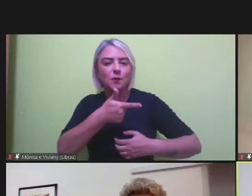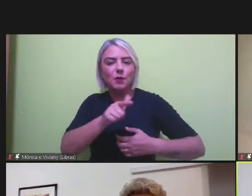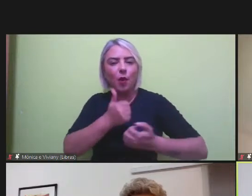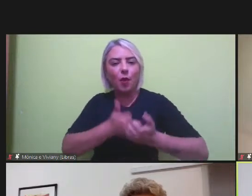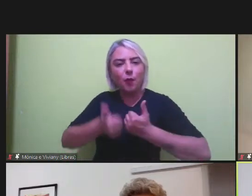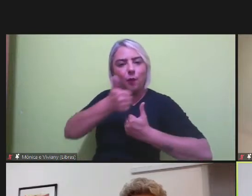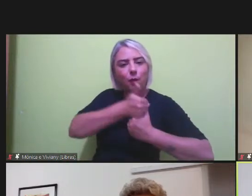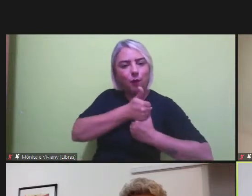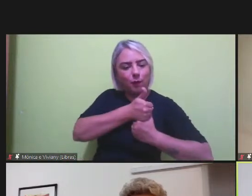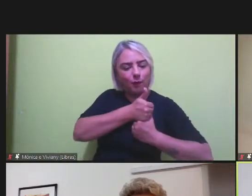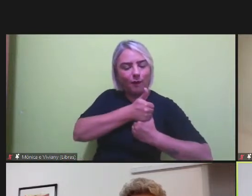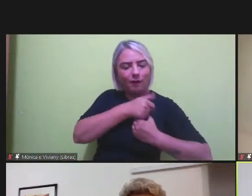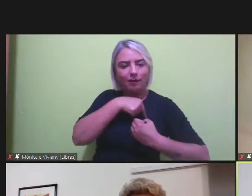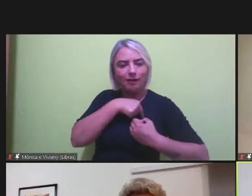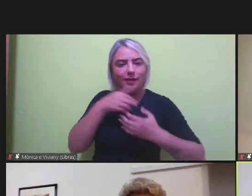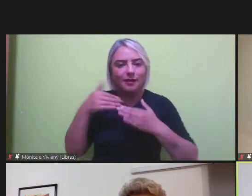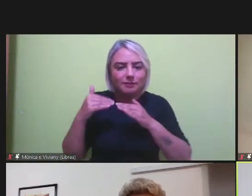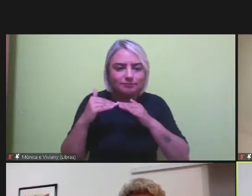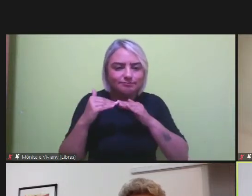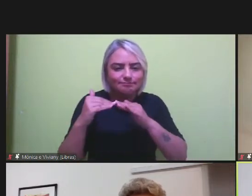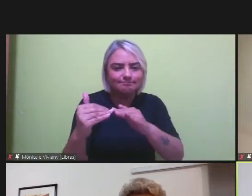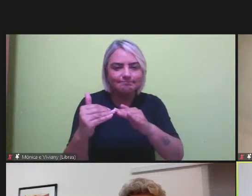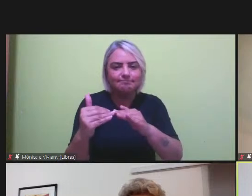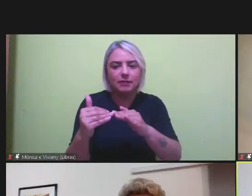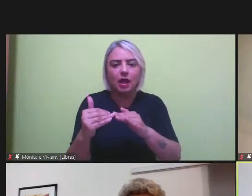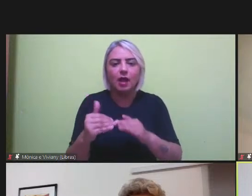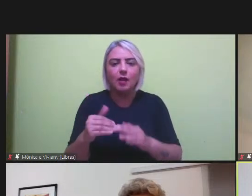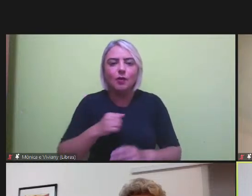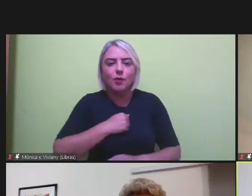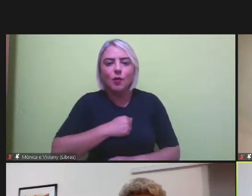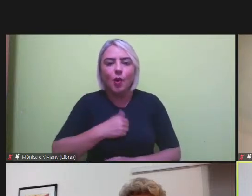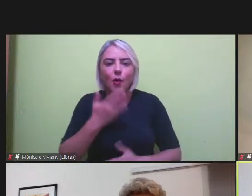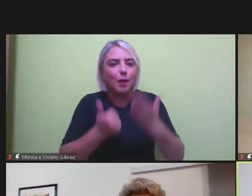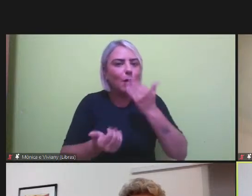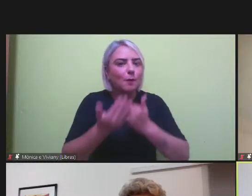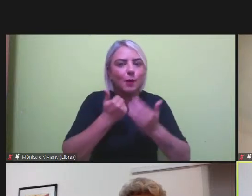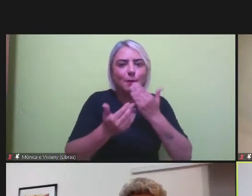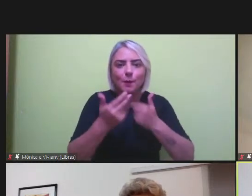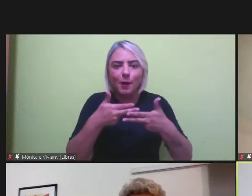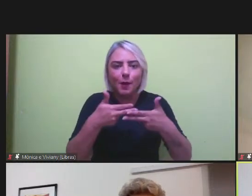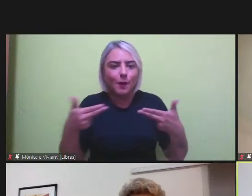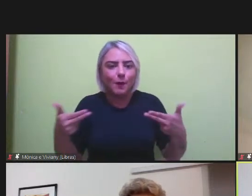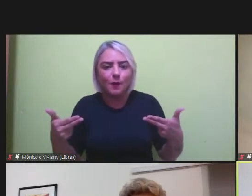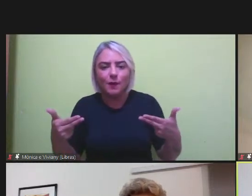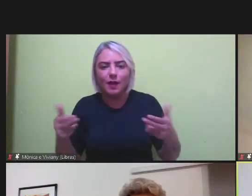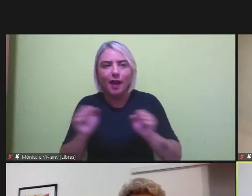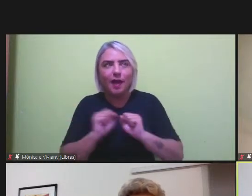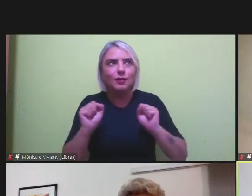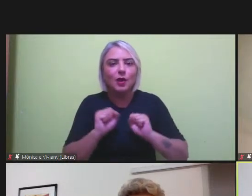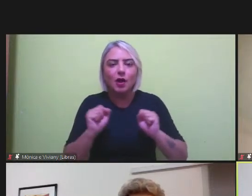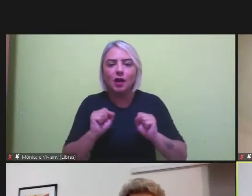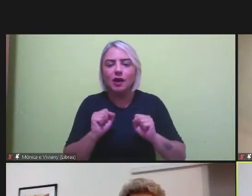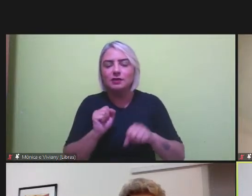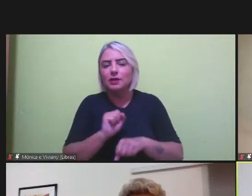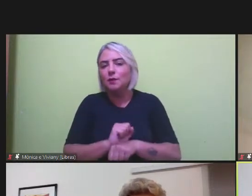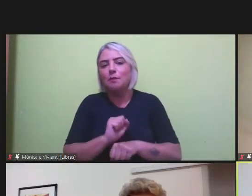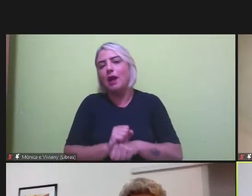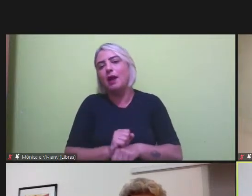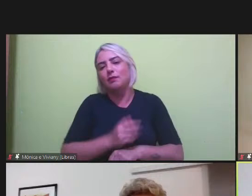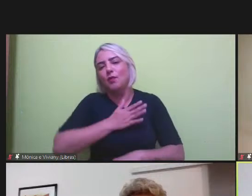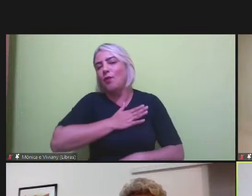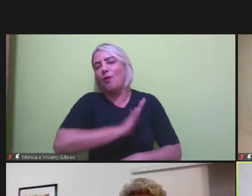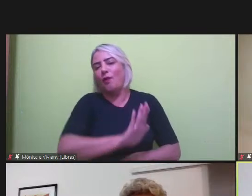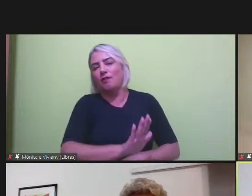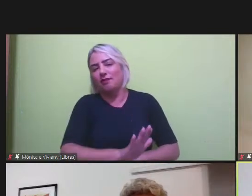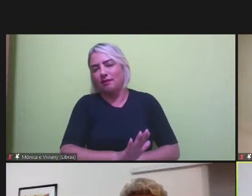passion se for você another pegou one. essa And I agonia, do essa follow this line situação, of por exemplo, thought. de uma We coisa, don't like a eating, gente if we gosta don't like eating daquilo, something, né? we